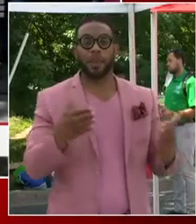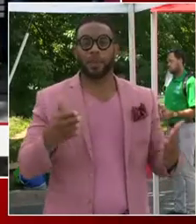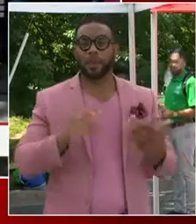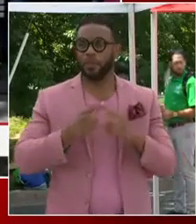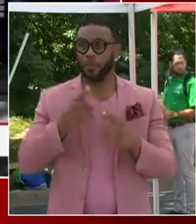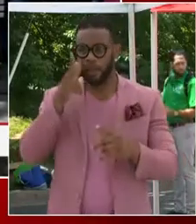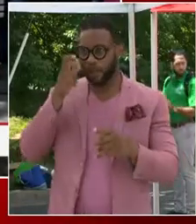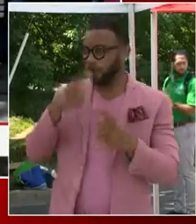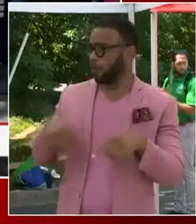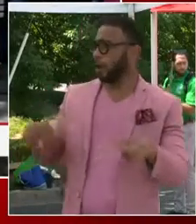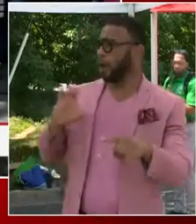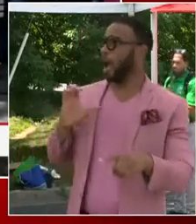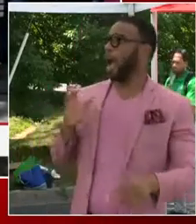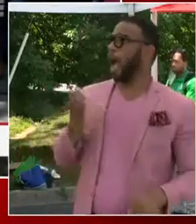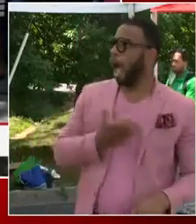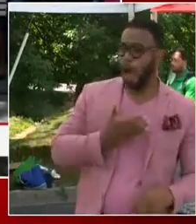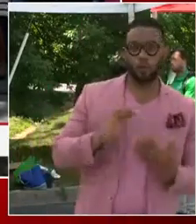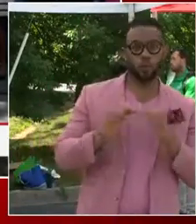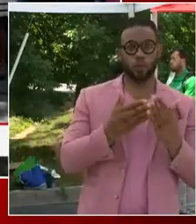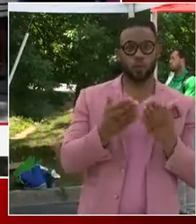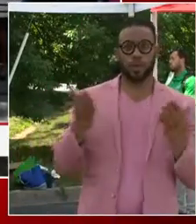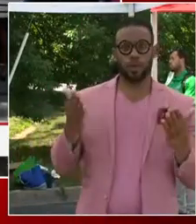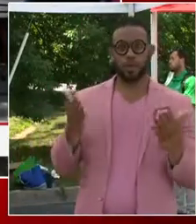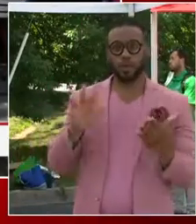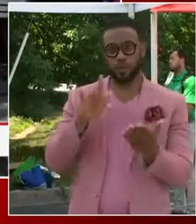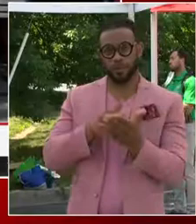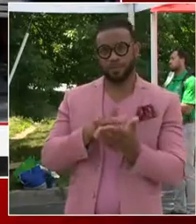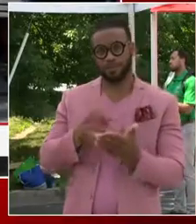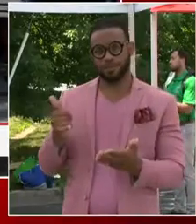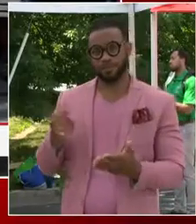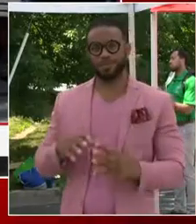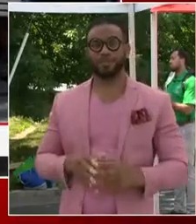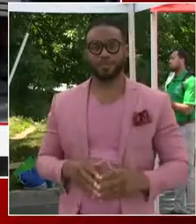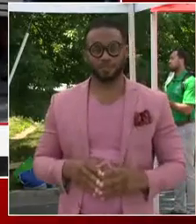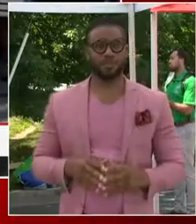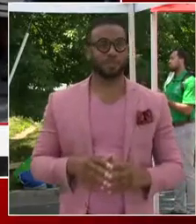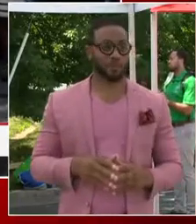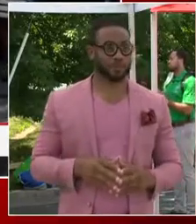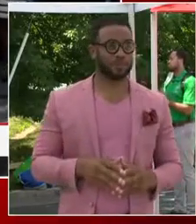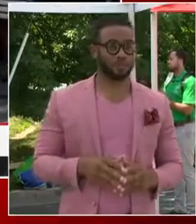friends. Let's hear it for our community core.